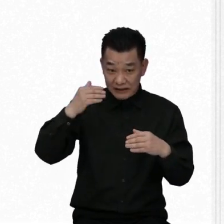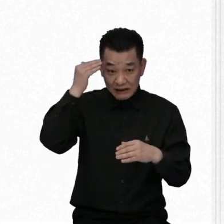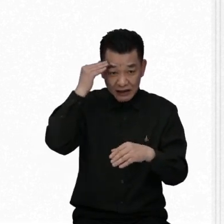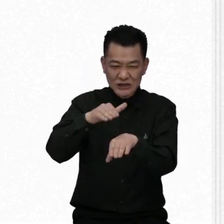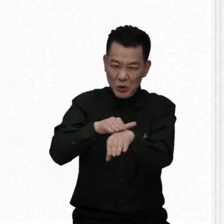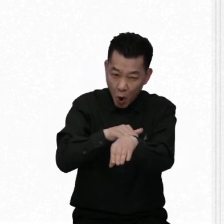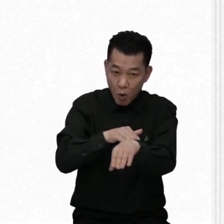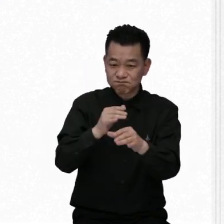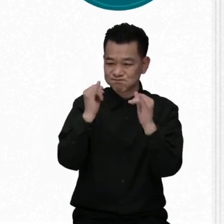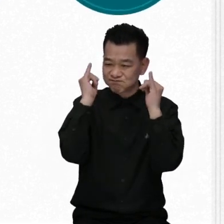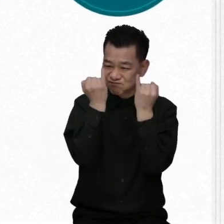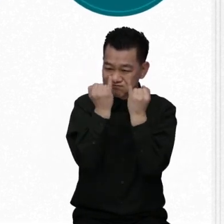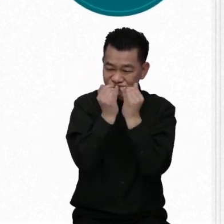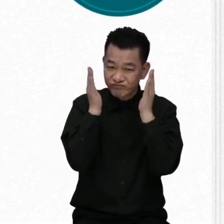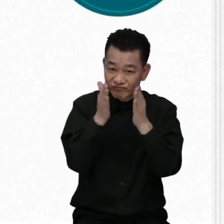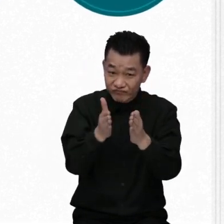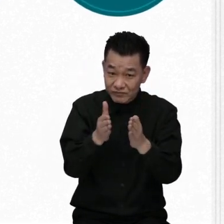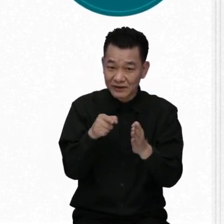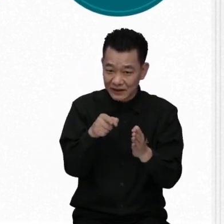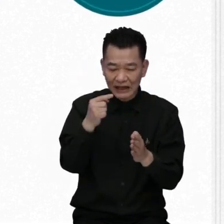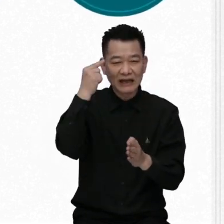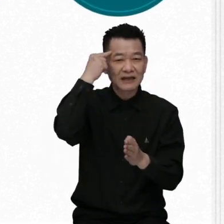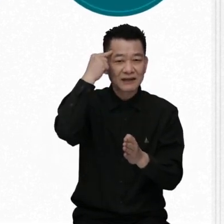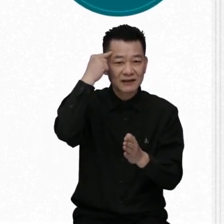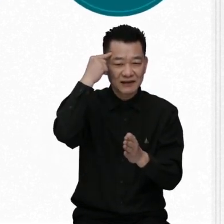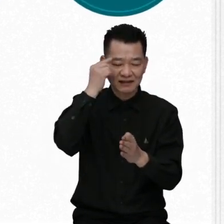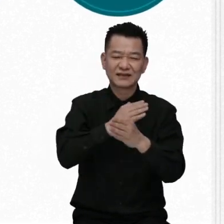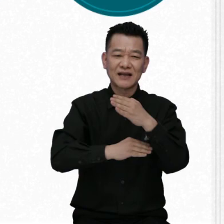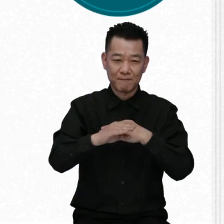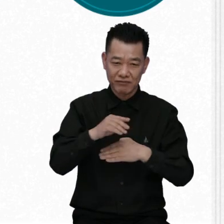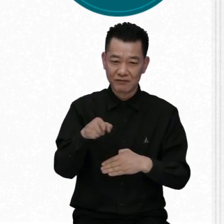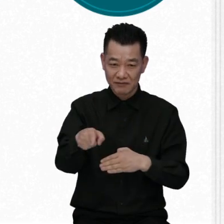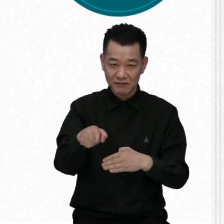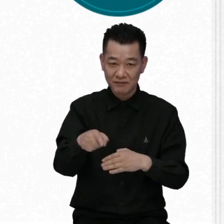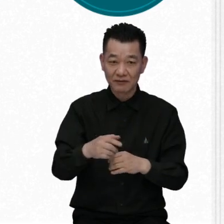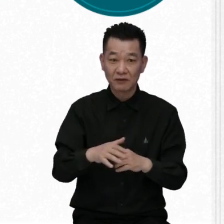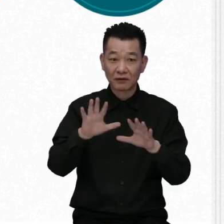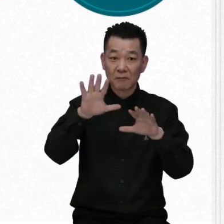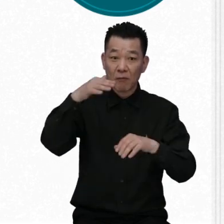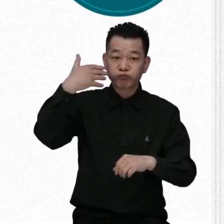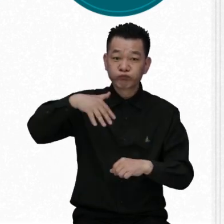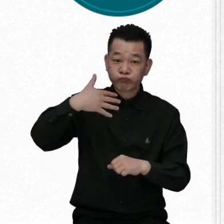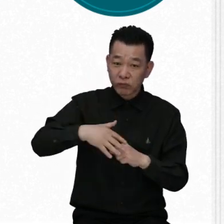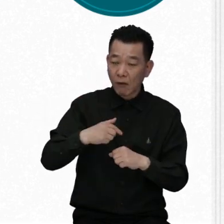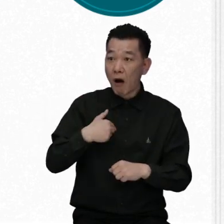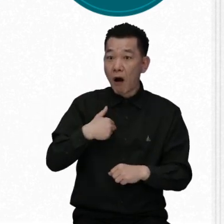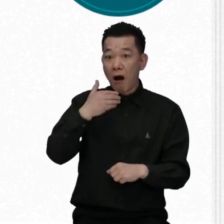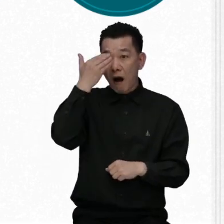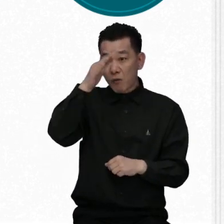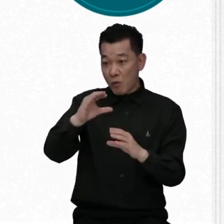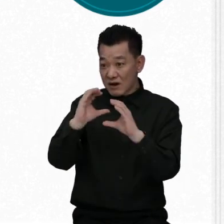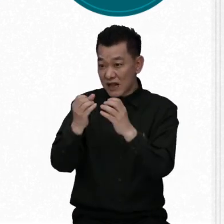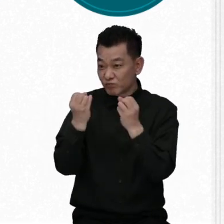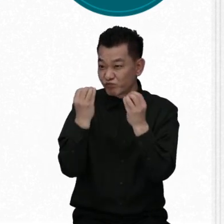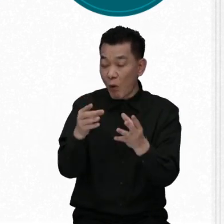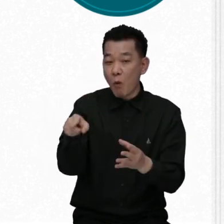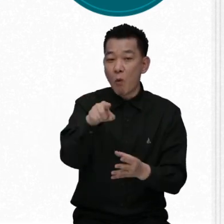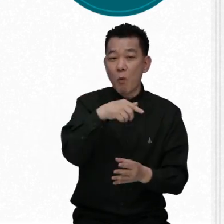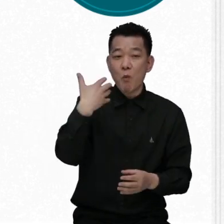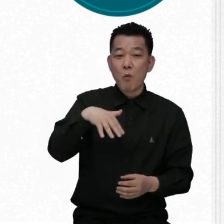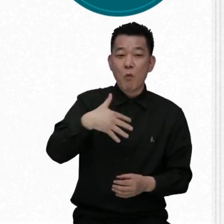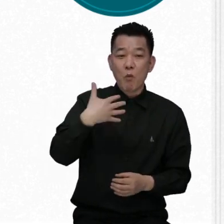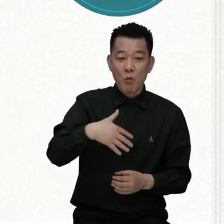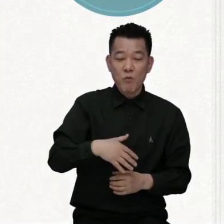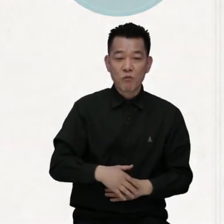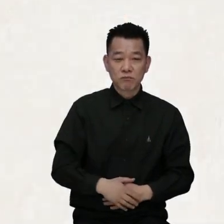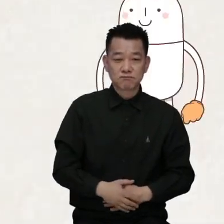disability, autism, and mental disability. I see. There are some types that I was not aware of.